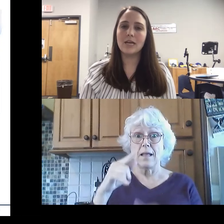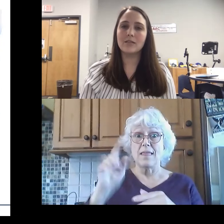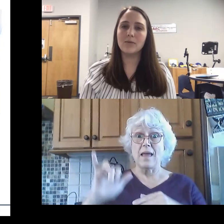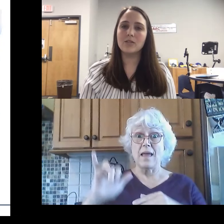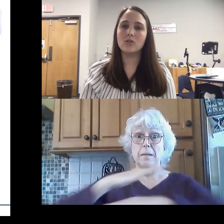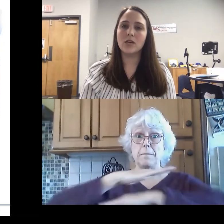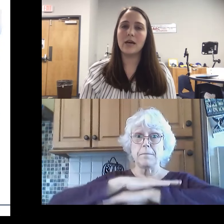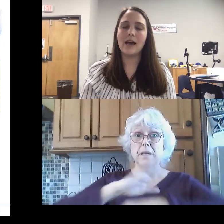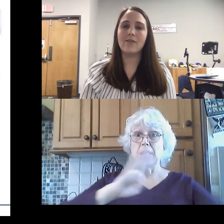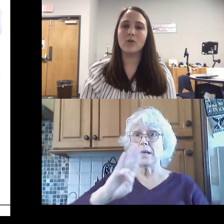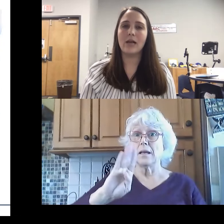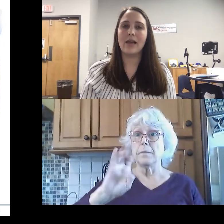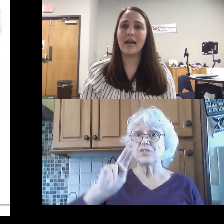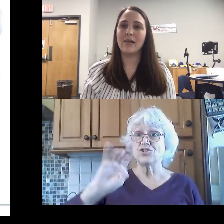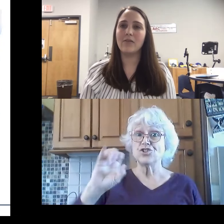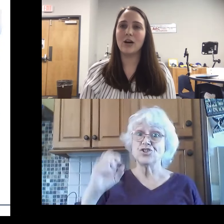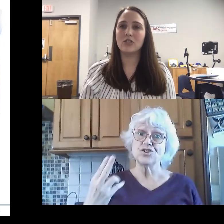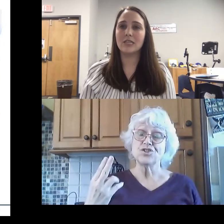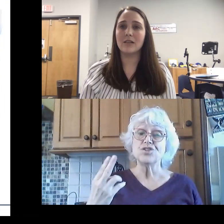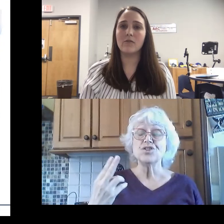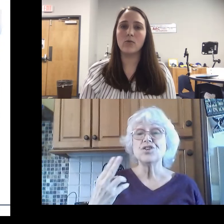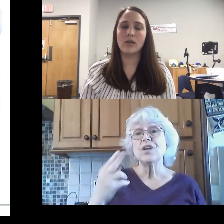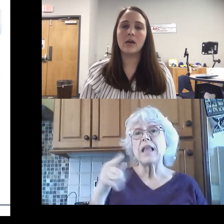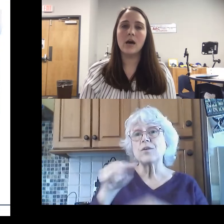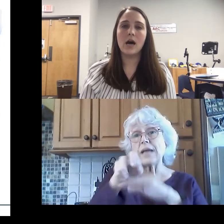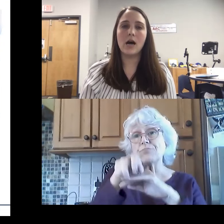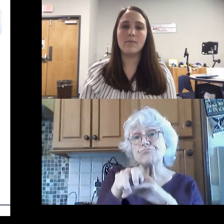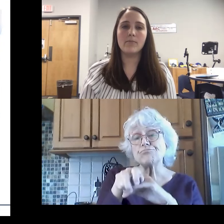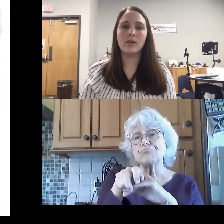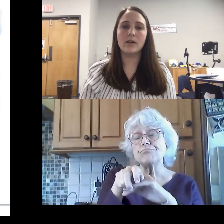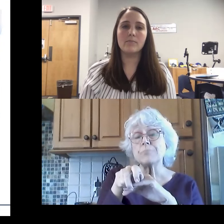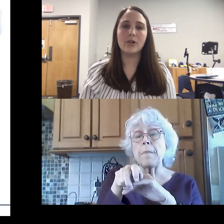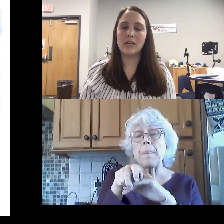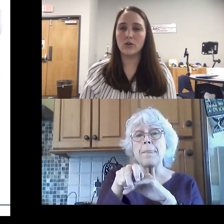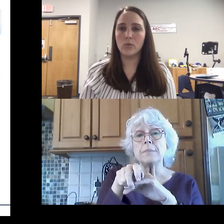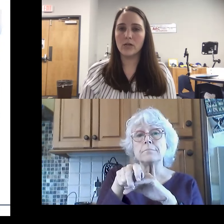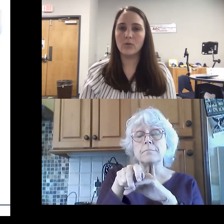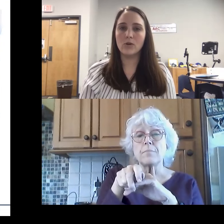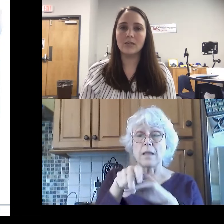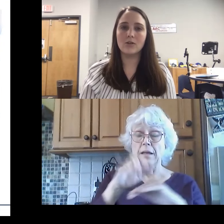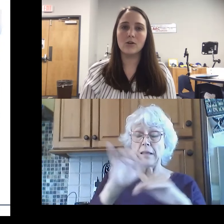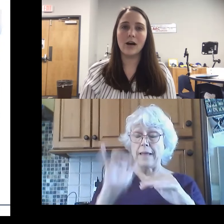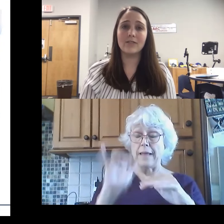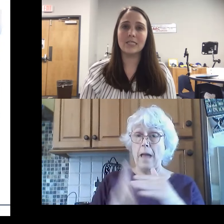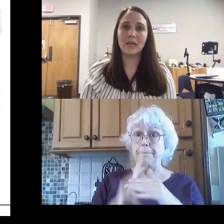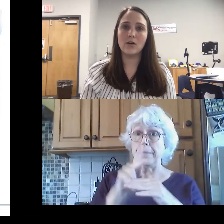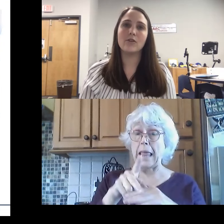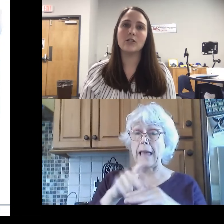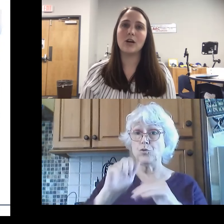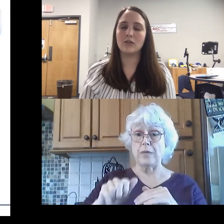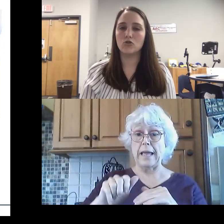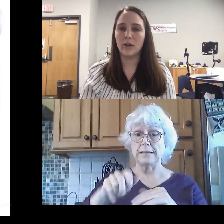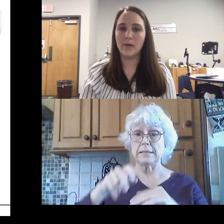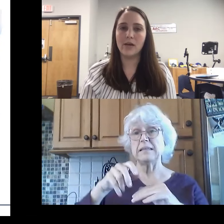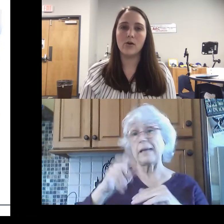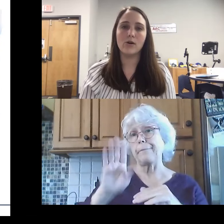can be used as a bench to have you at like eye level, chest level with the plant you're working with so you don't have to stand over